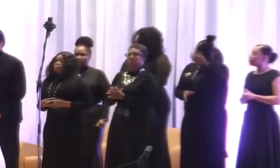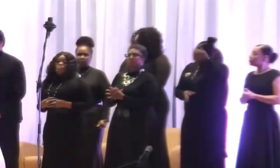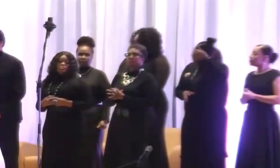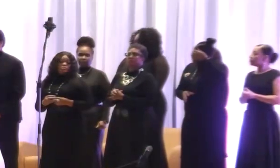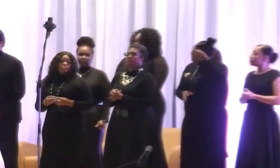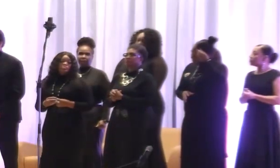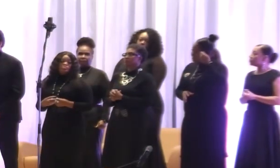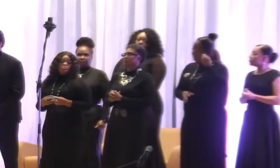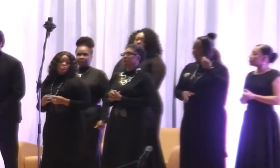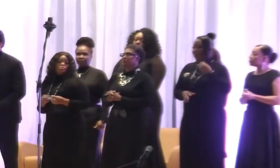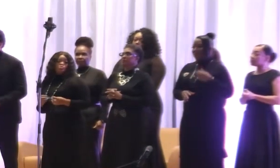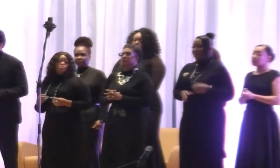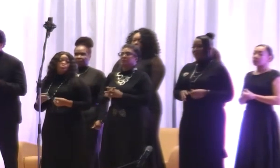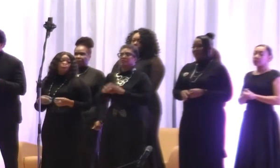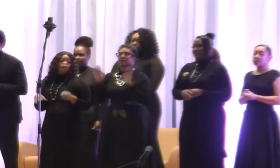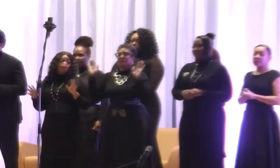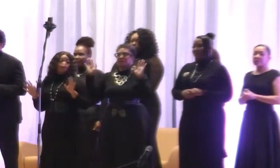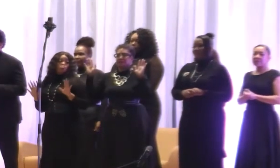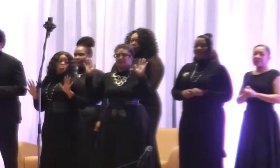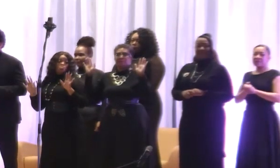Do I see any overcomers out there?